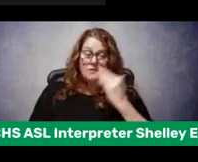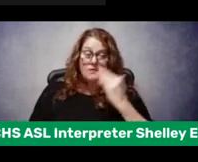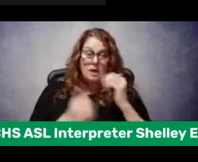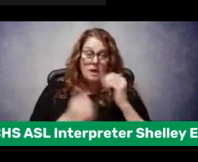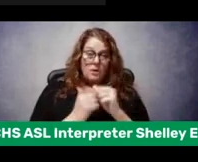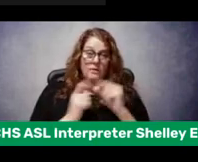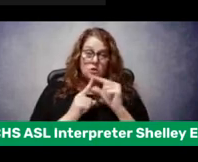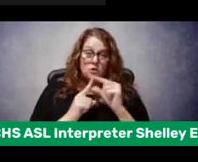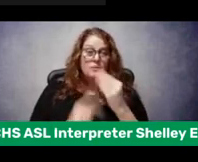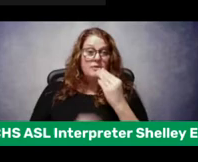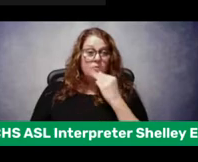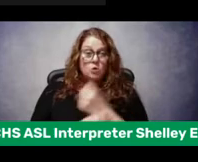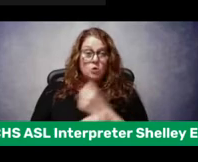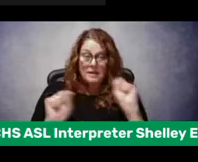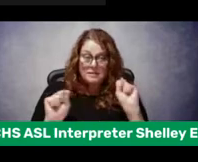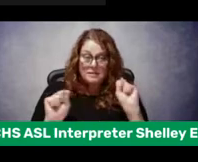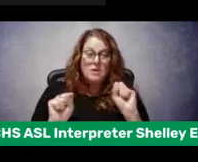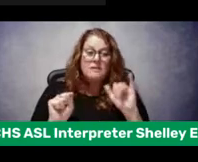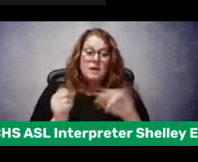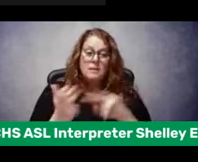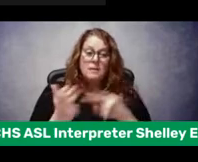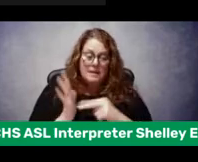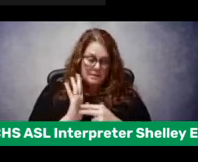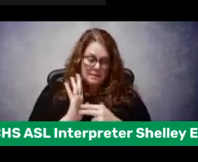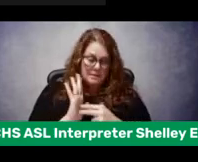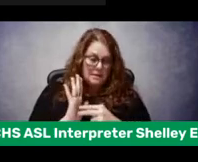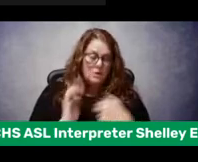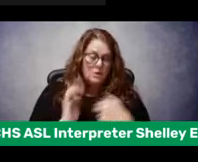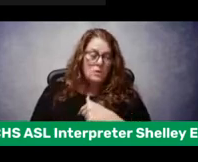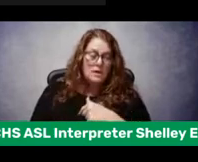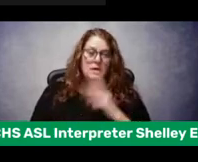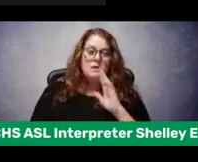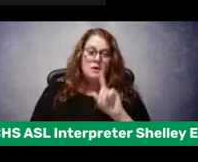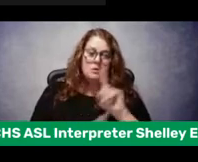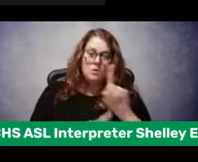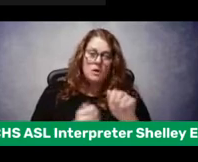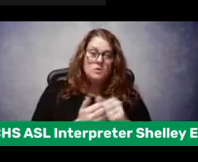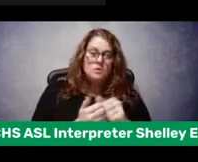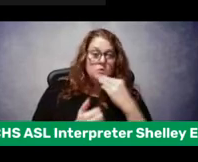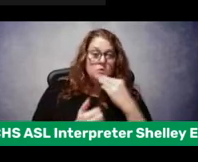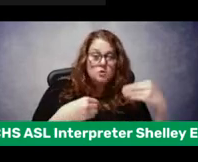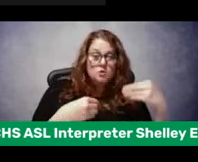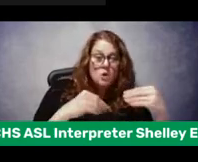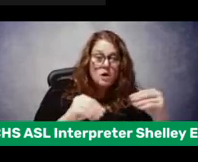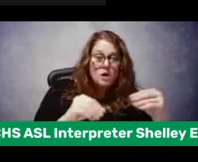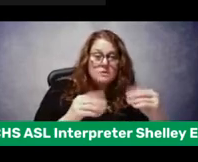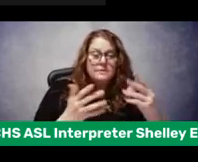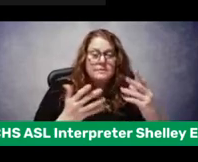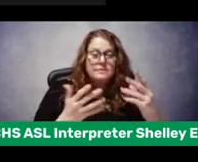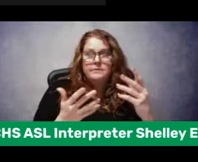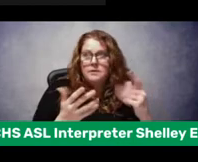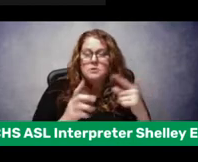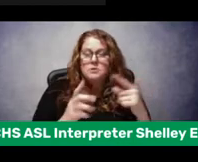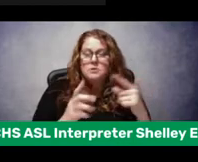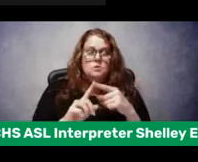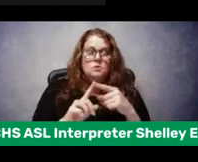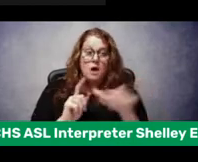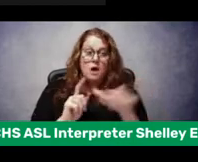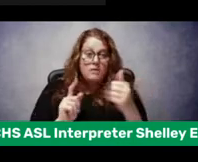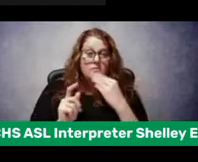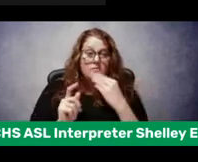term food rescue, that means that we are going to grocery stores, to other